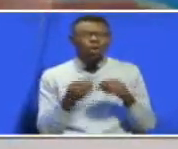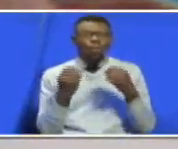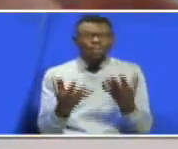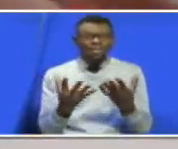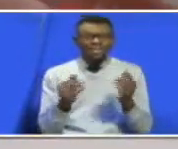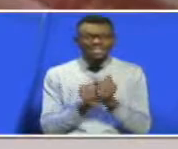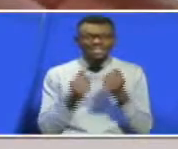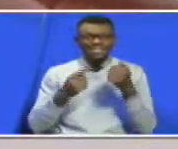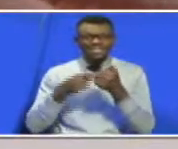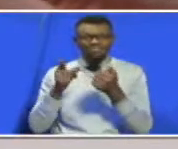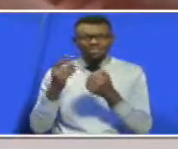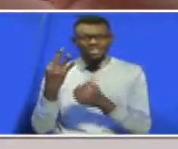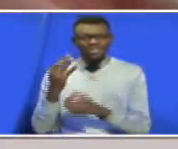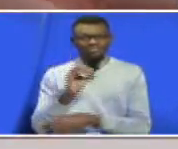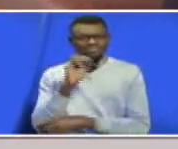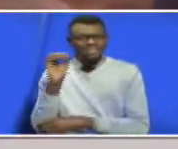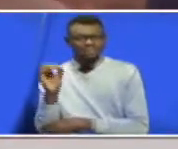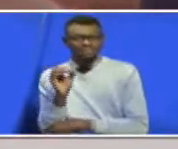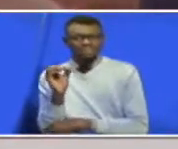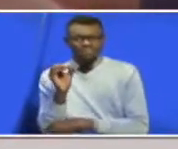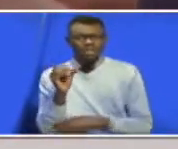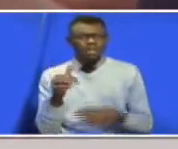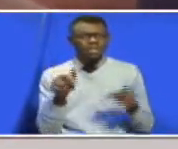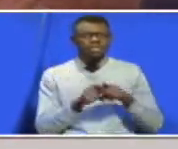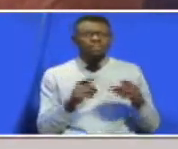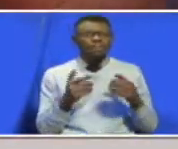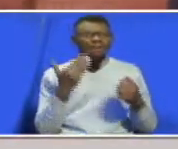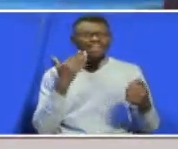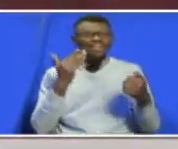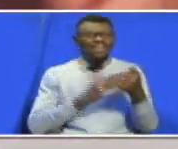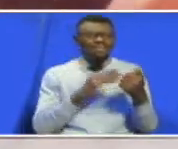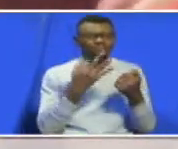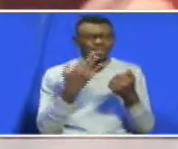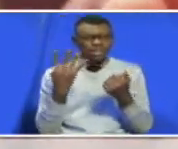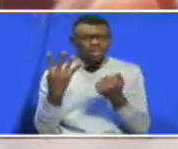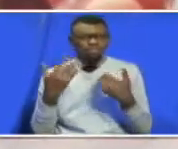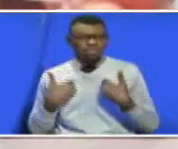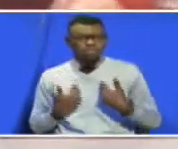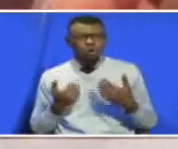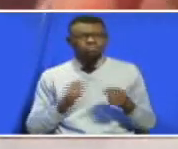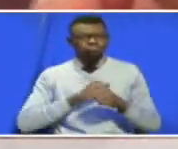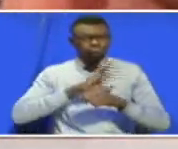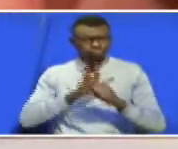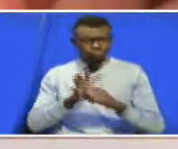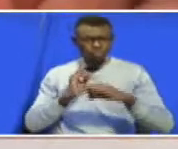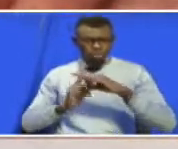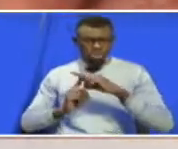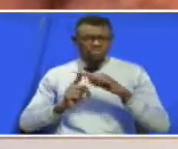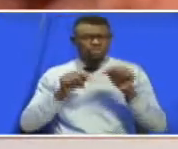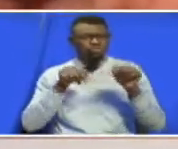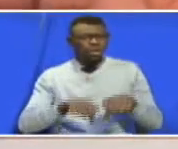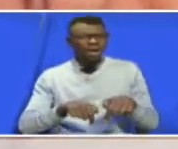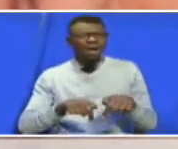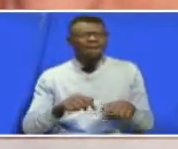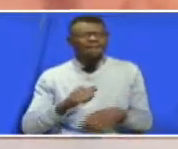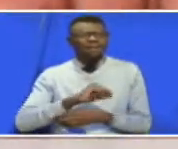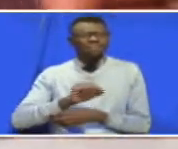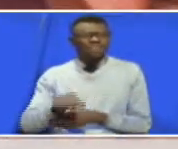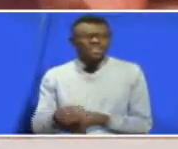at 16.3% after 943 people tested positive for the disease from